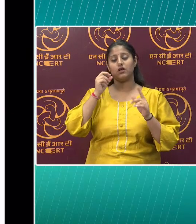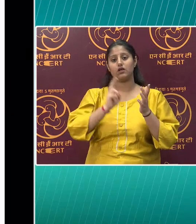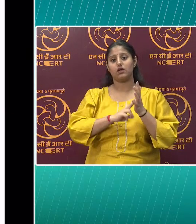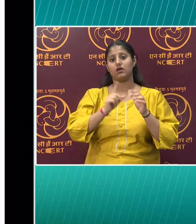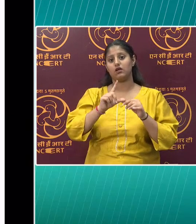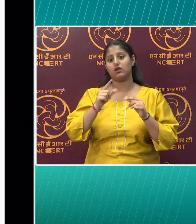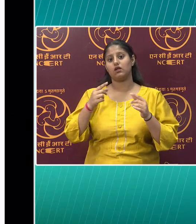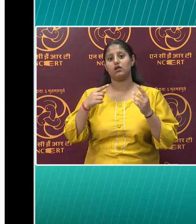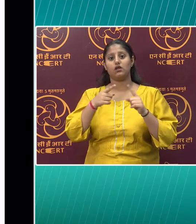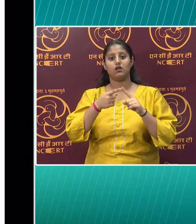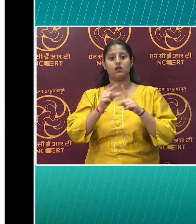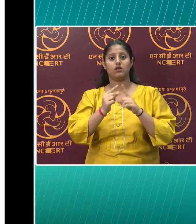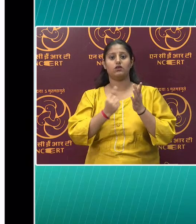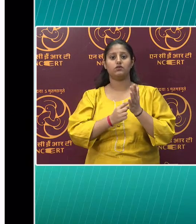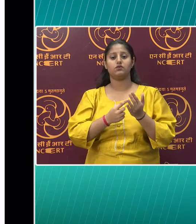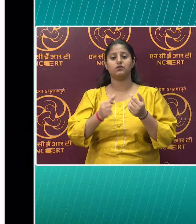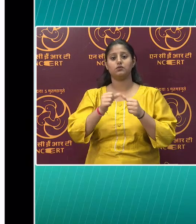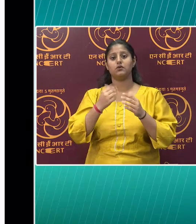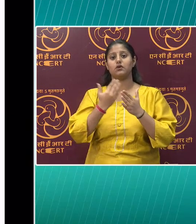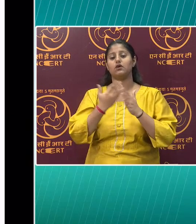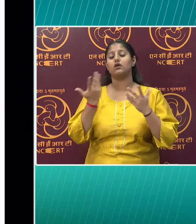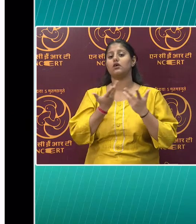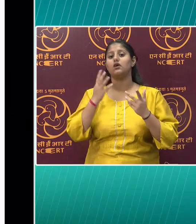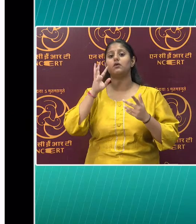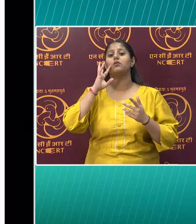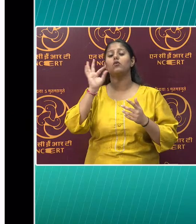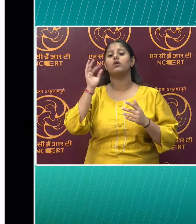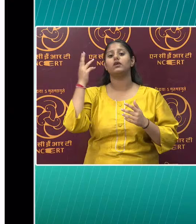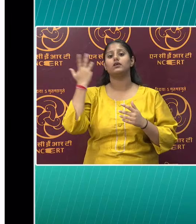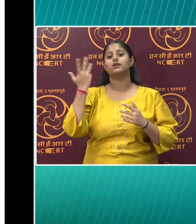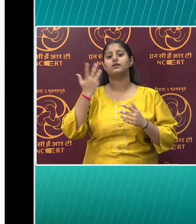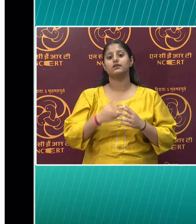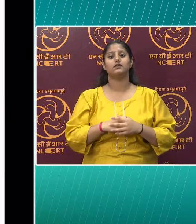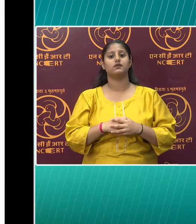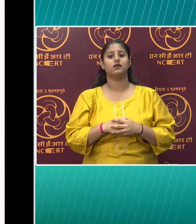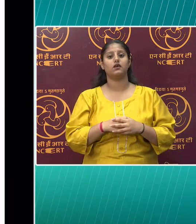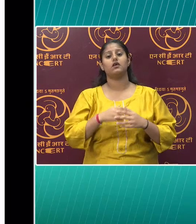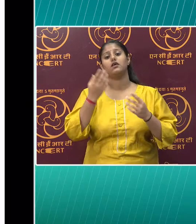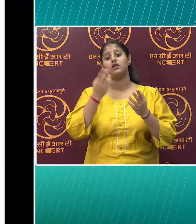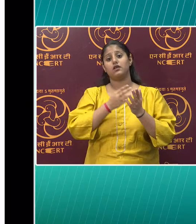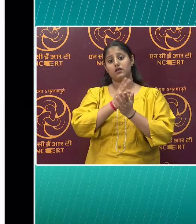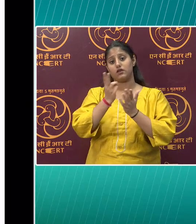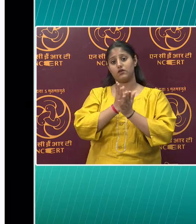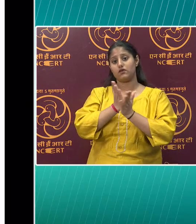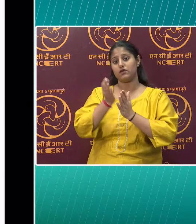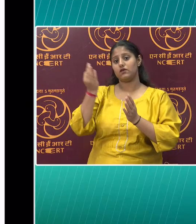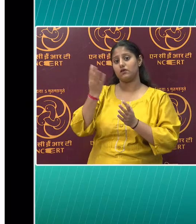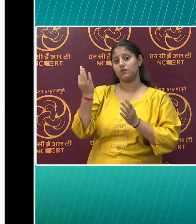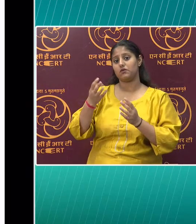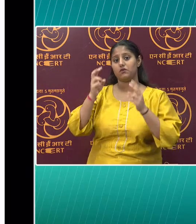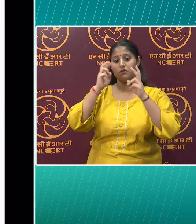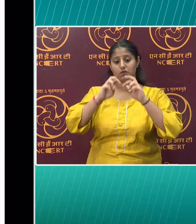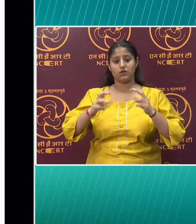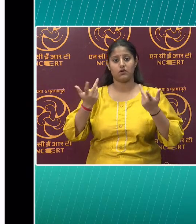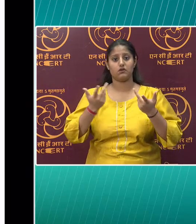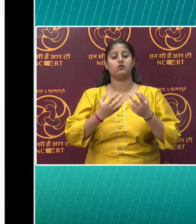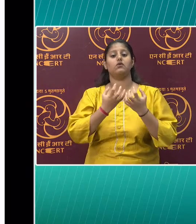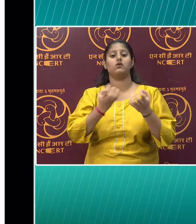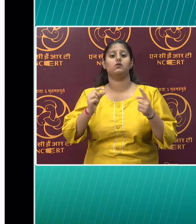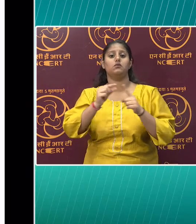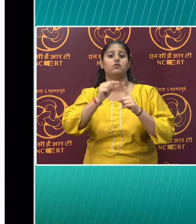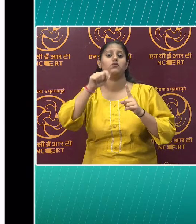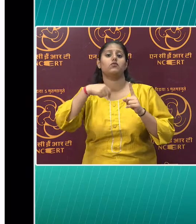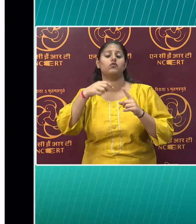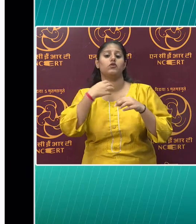a judicious balance of direct instruction as well as opportunities for exploration and inquiry through project-based learning. So, the